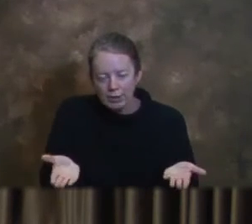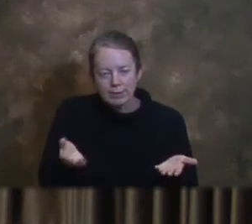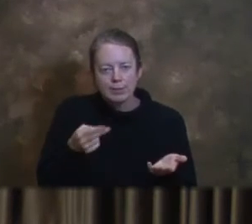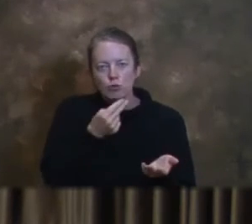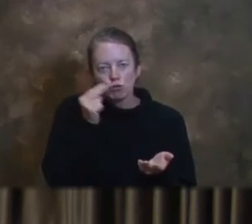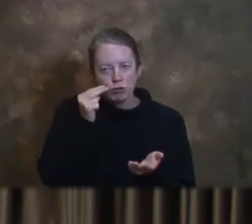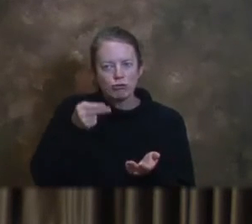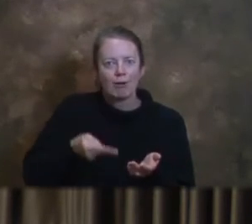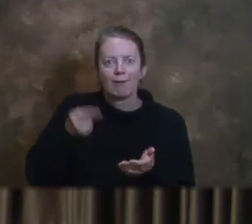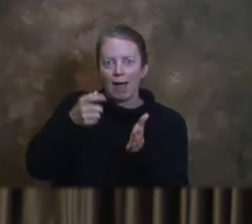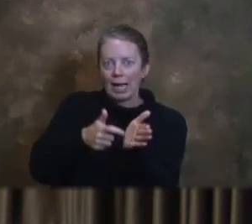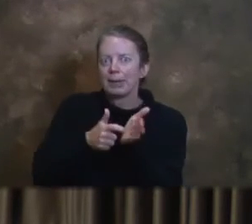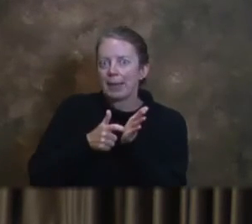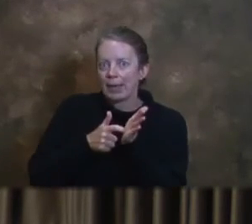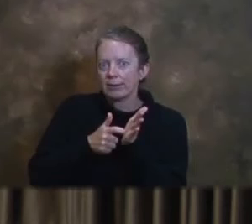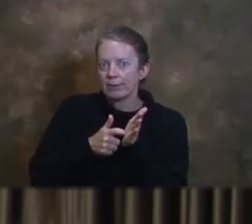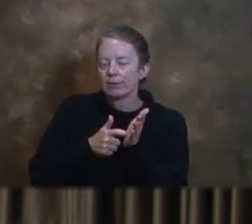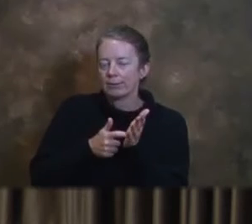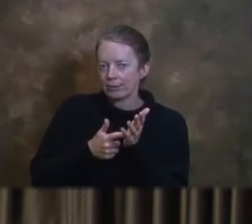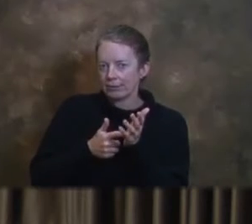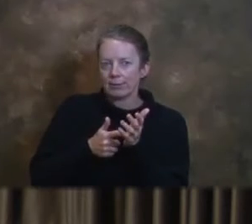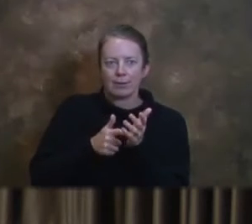very competitive workforce.